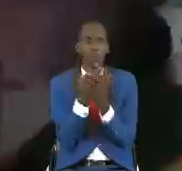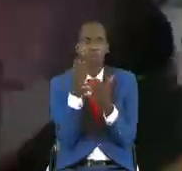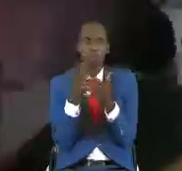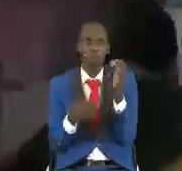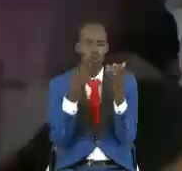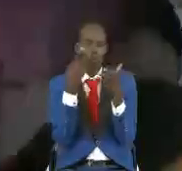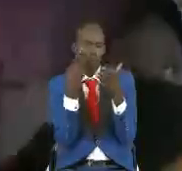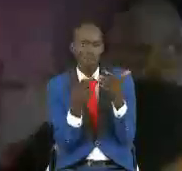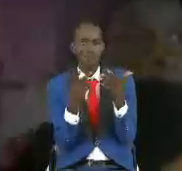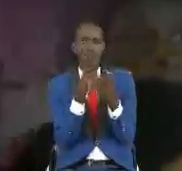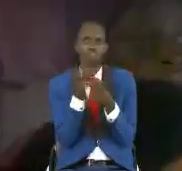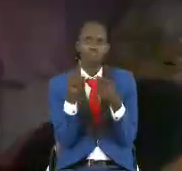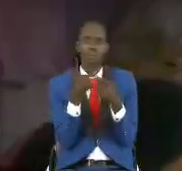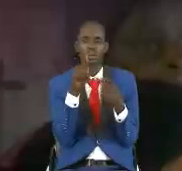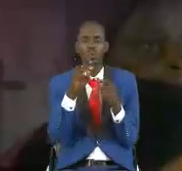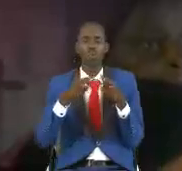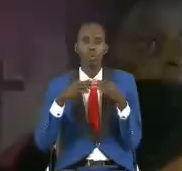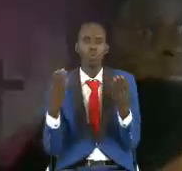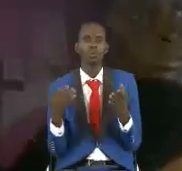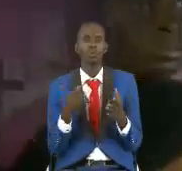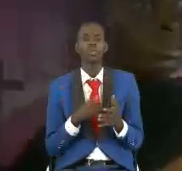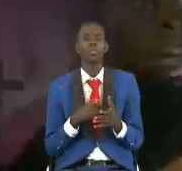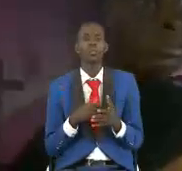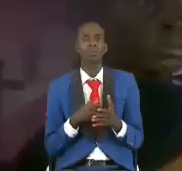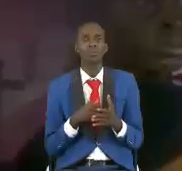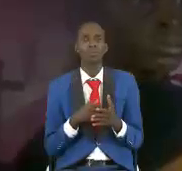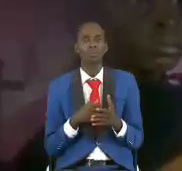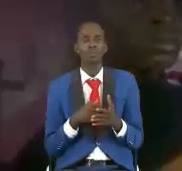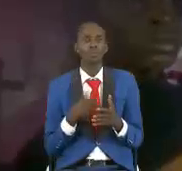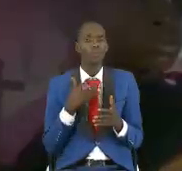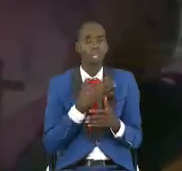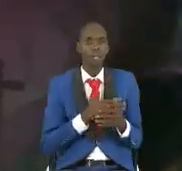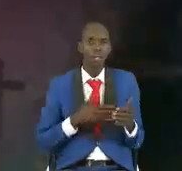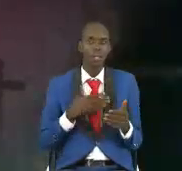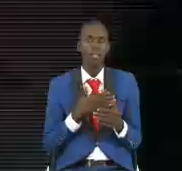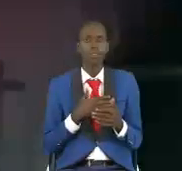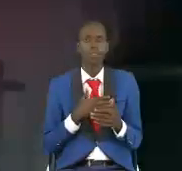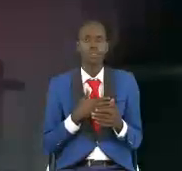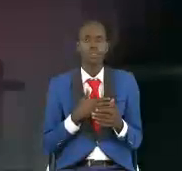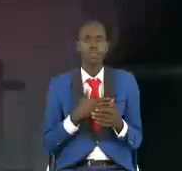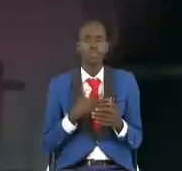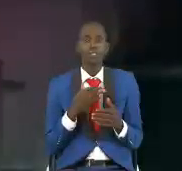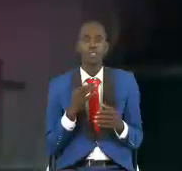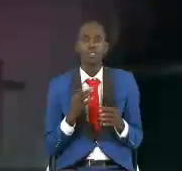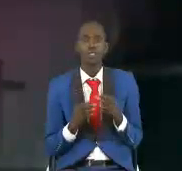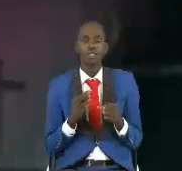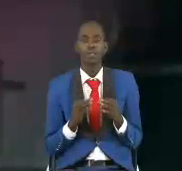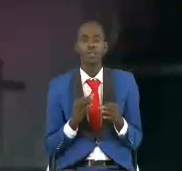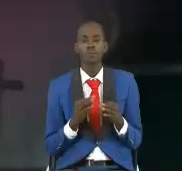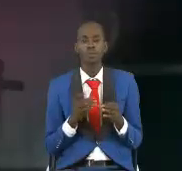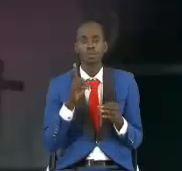needed. Please, we want those who have finished in all our